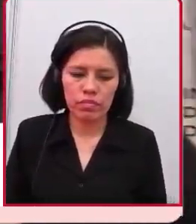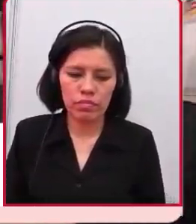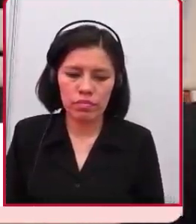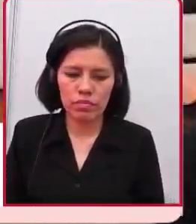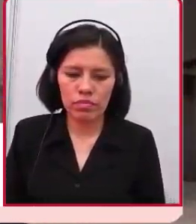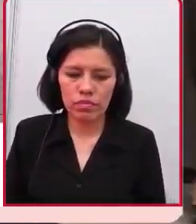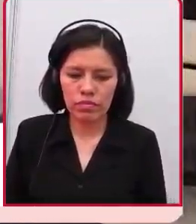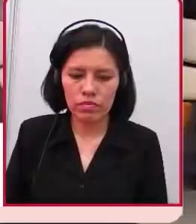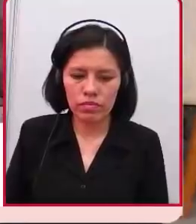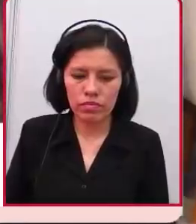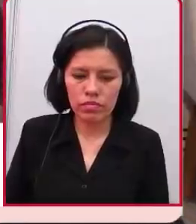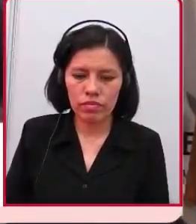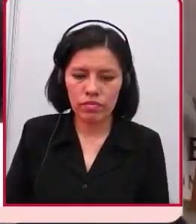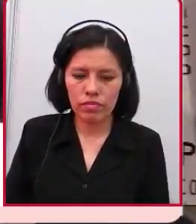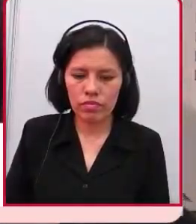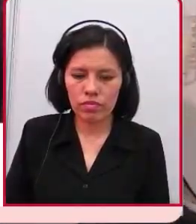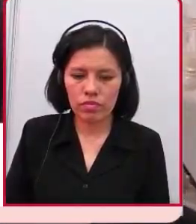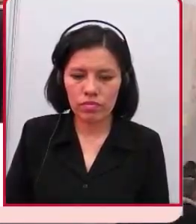the Antamina plant. Thank you.